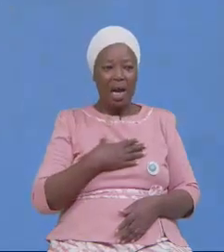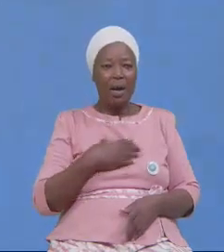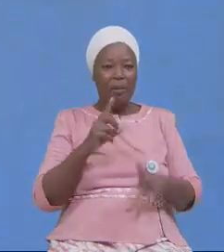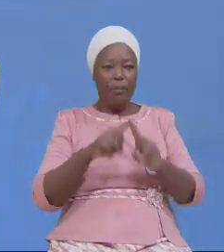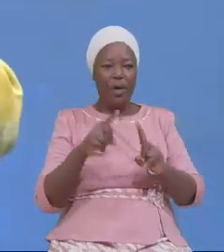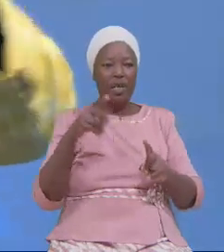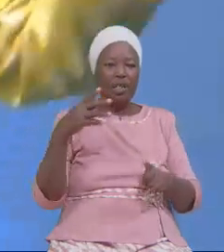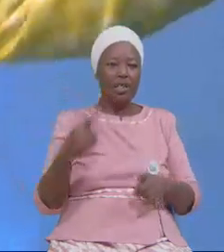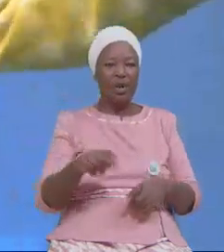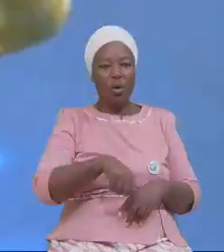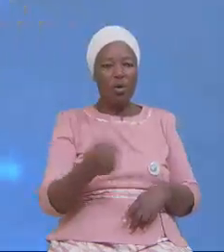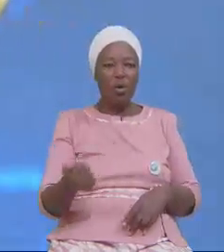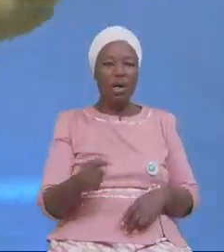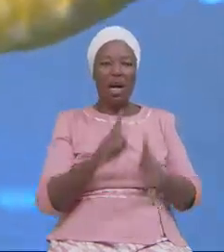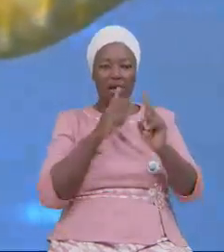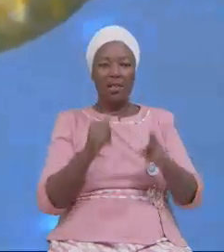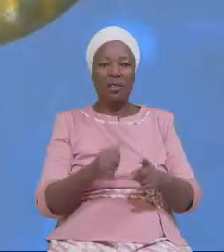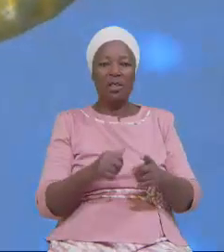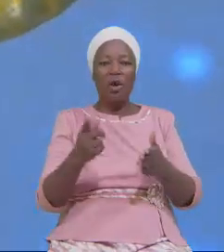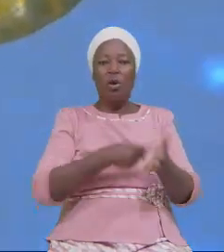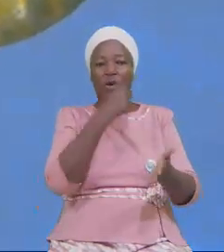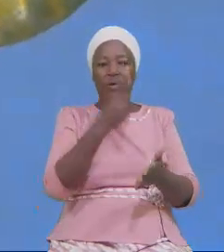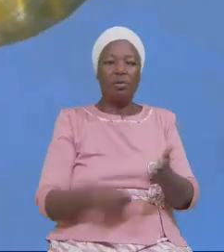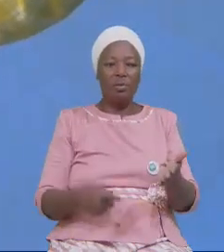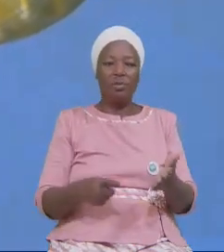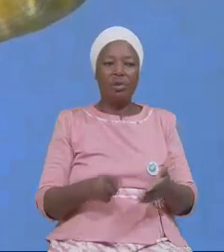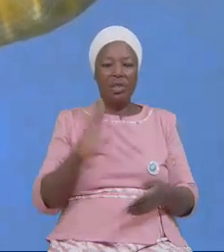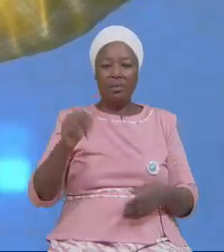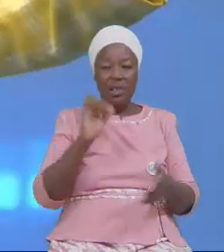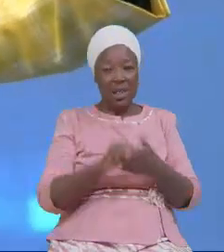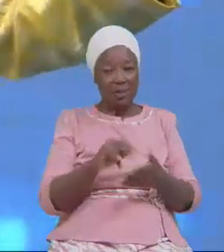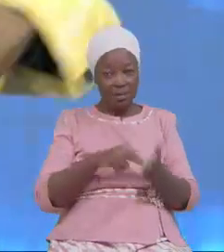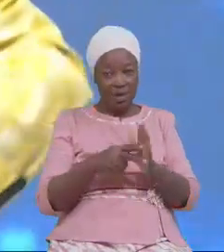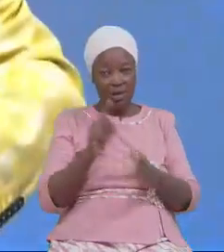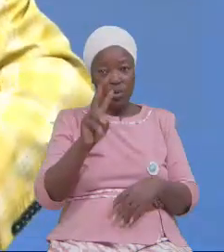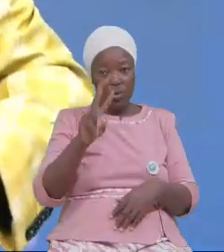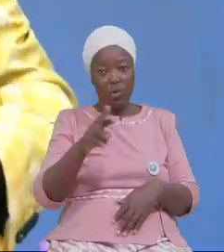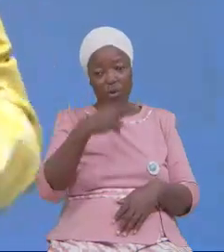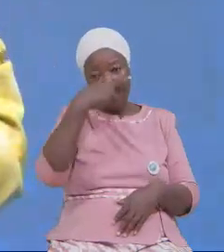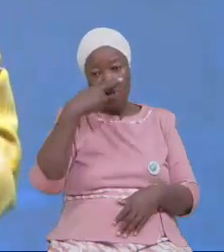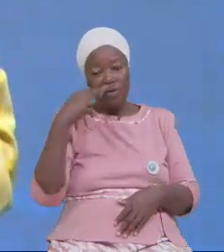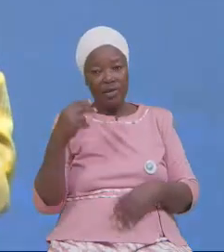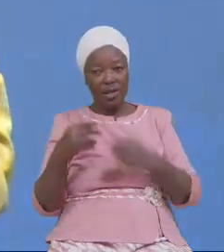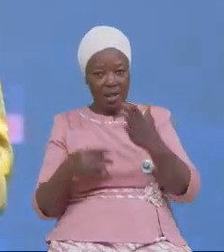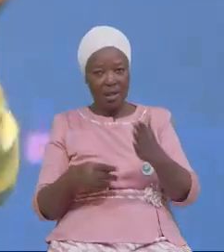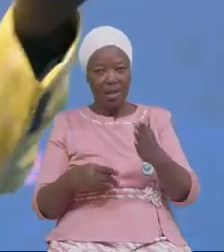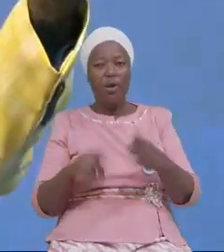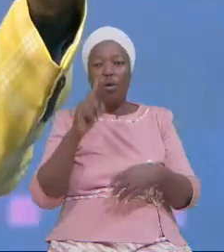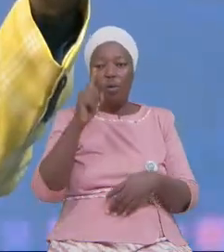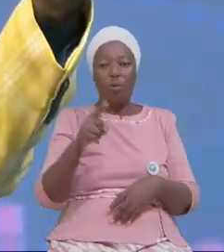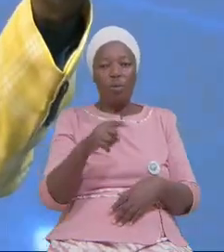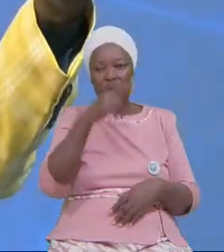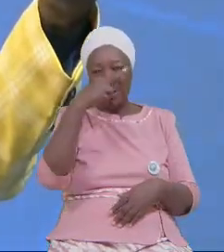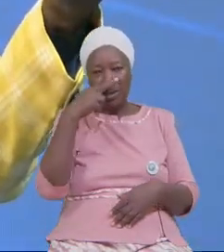rebuked him. That is, there were two thieves there, and the one thief was